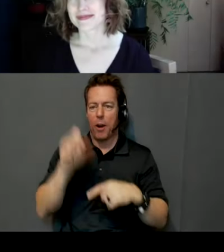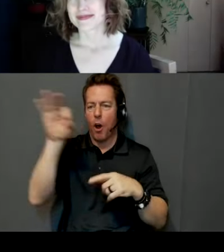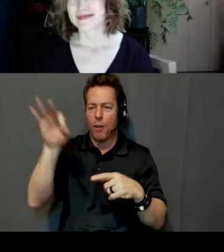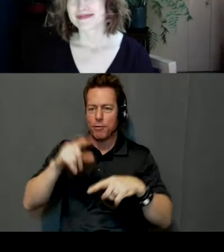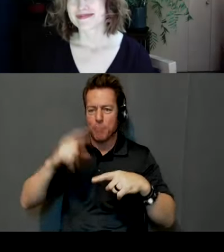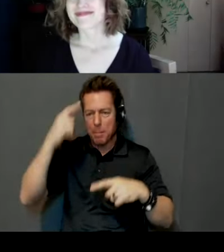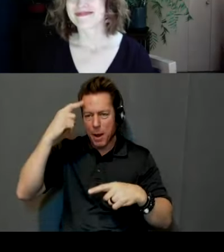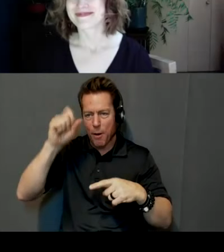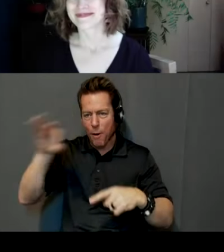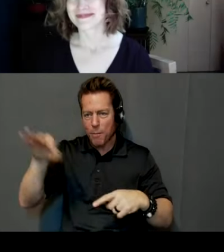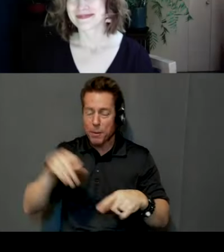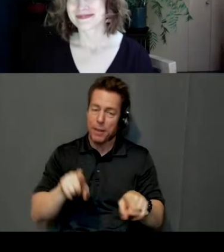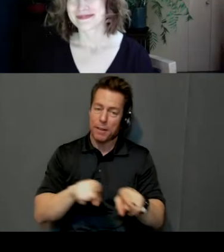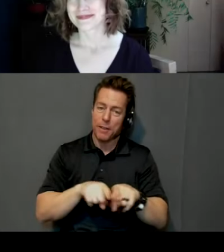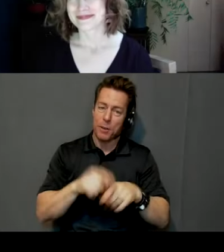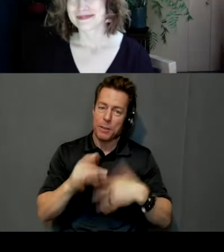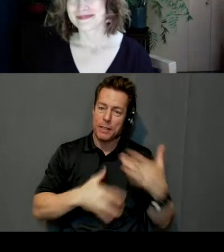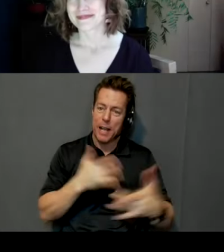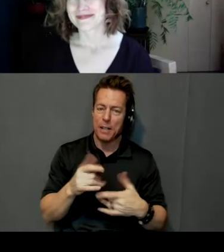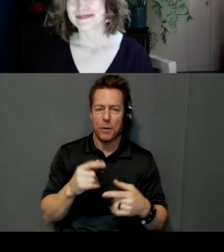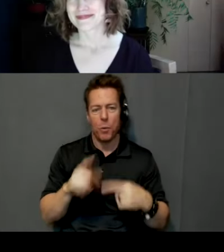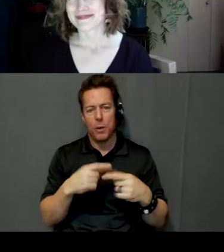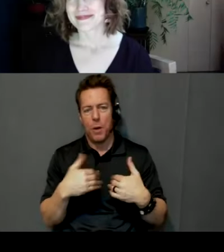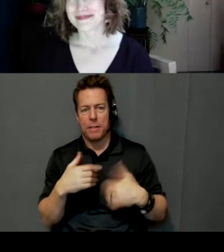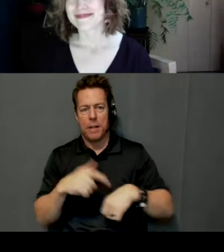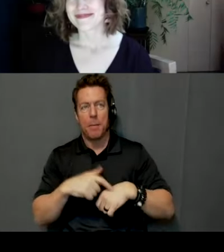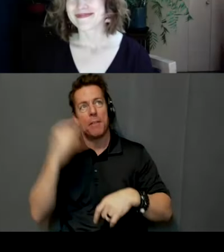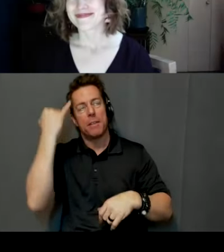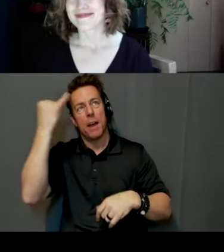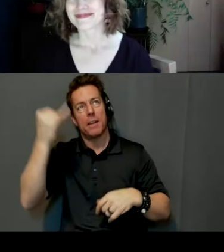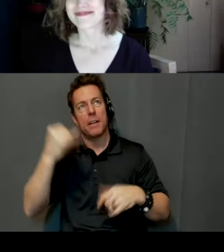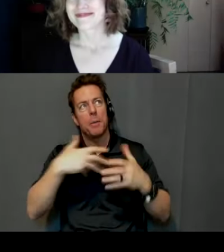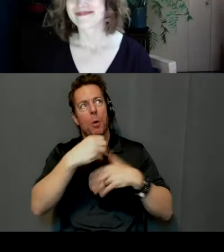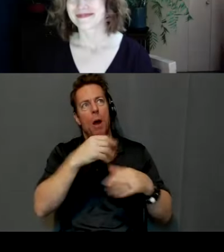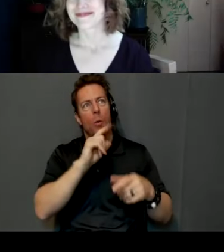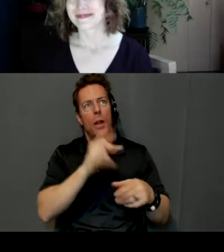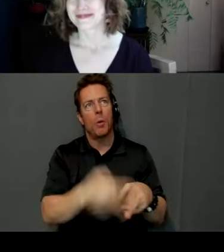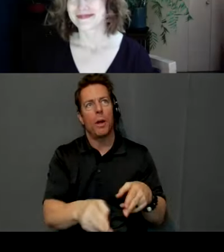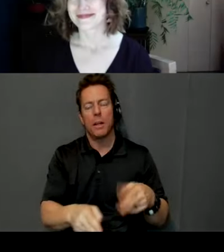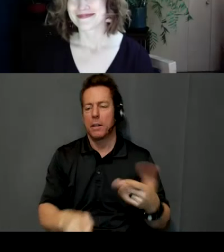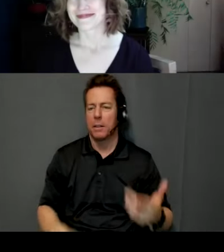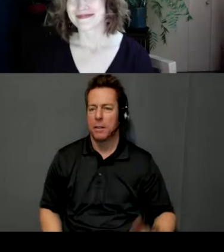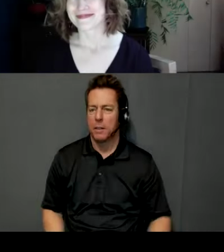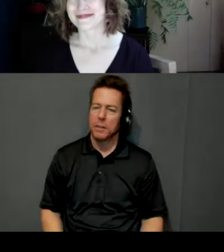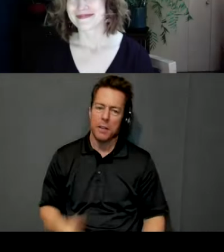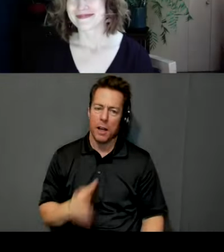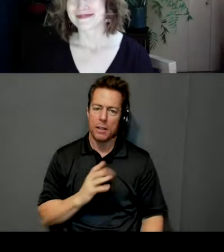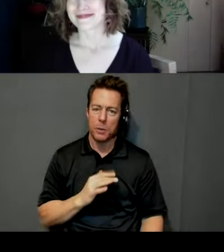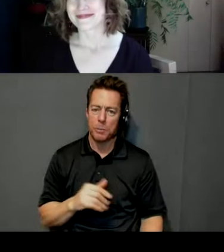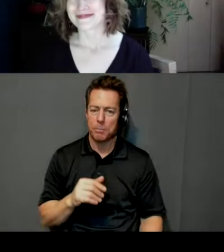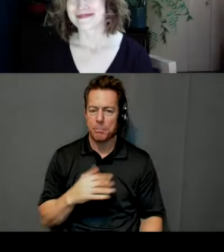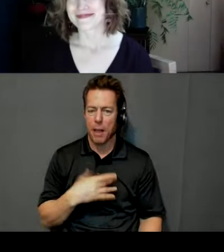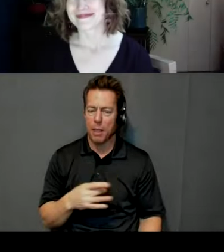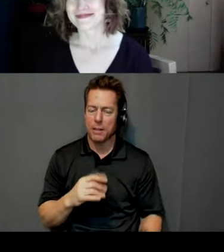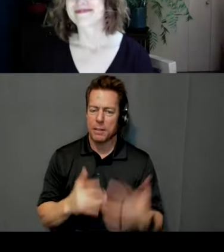really exciting, because when do you have time to just be like, oh, I have this idea, let me run out real quick. Yeah, so I just think it's